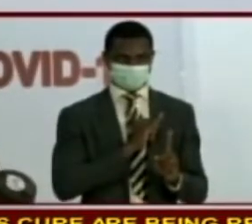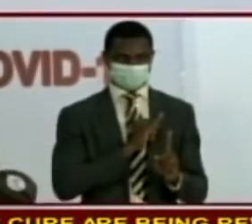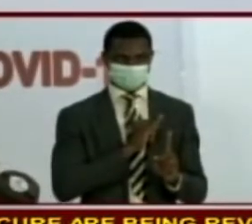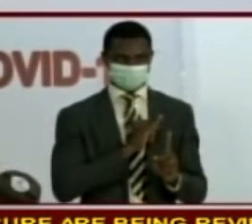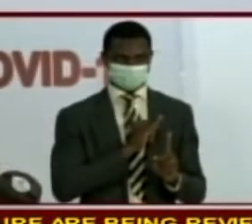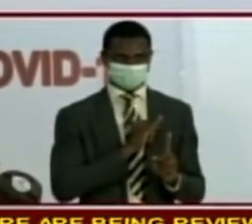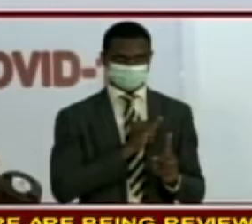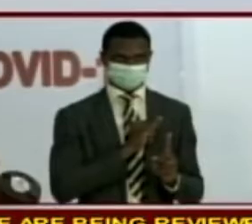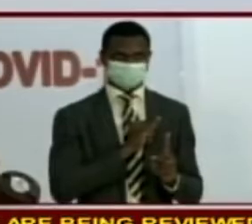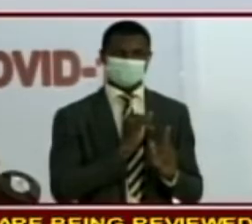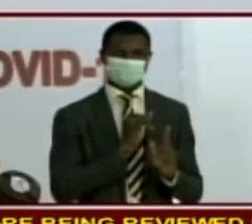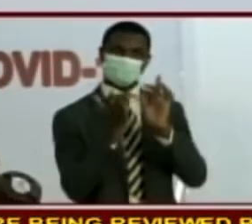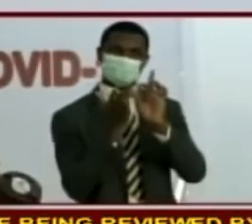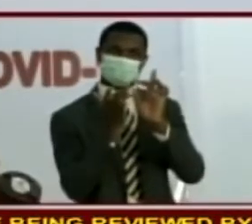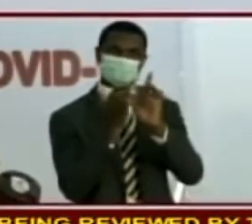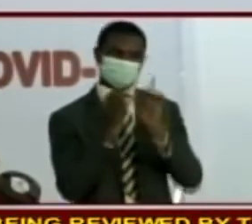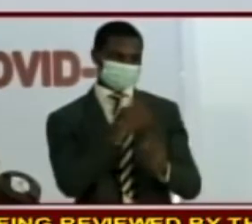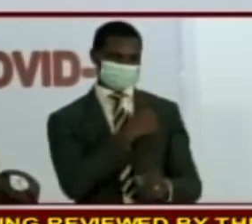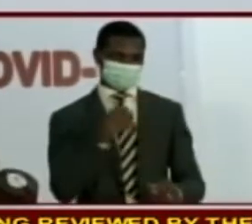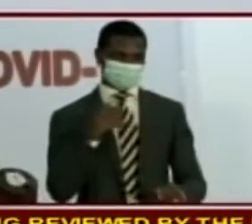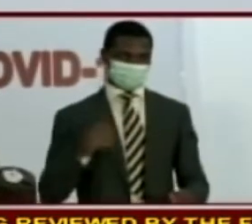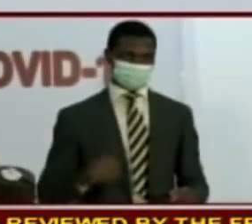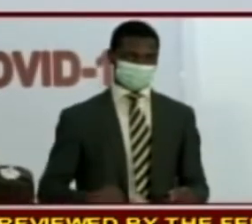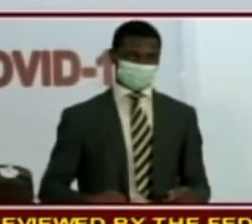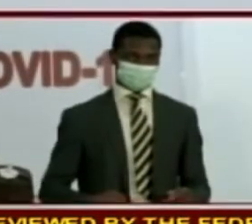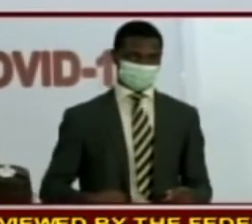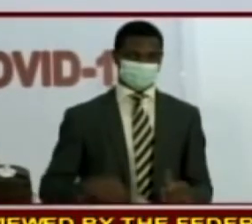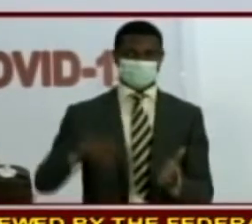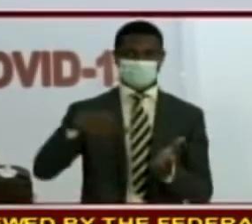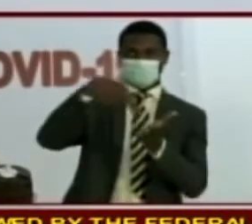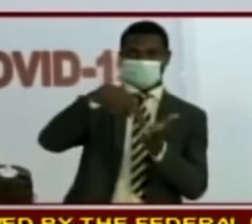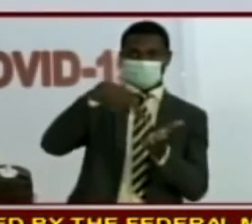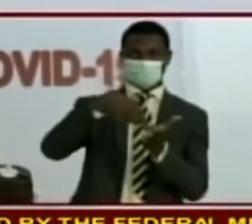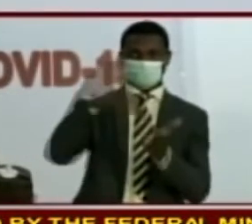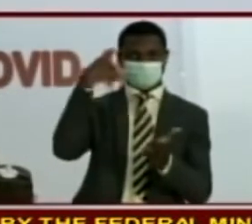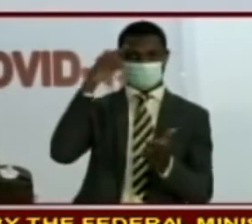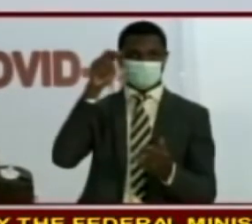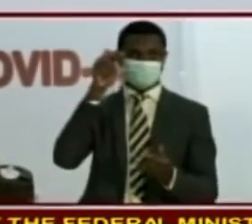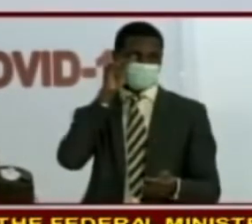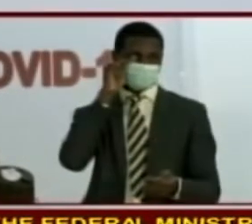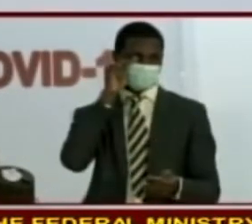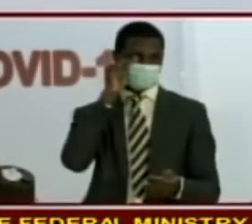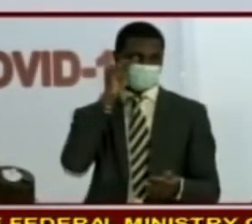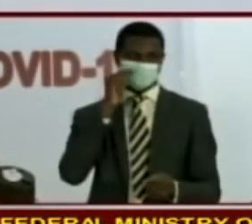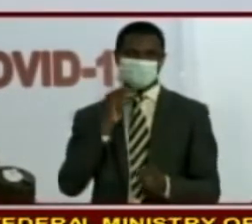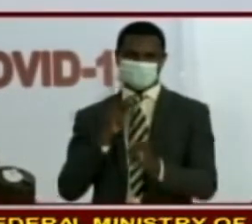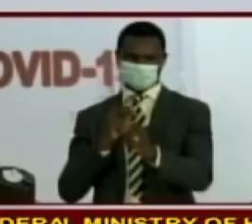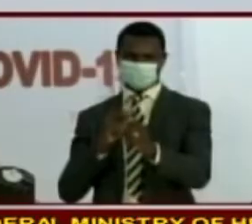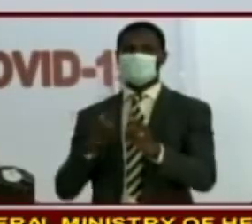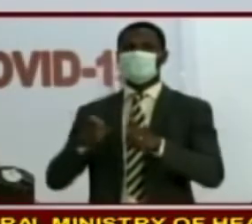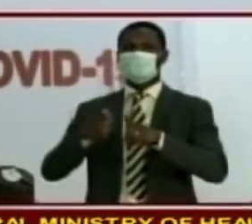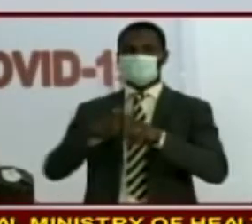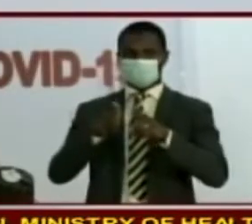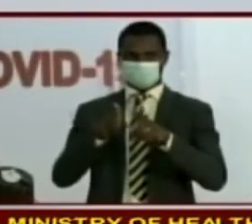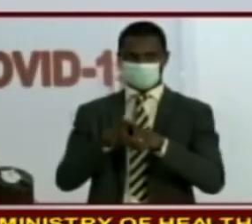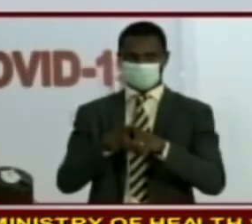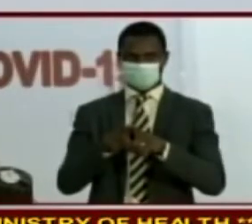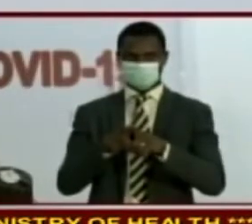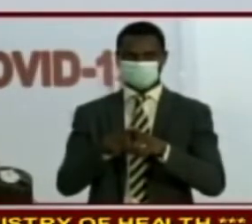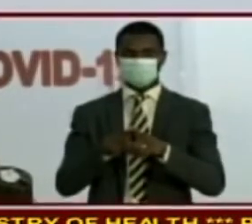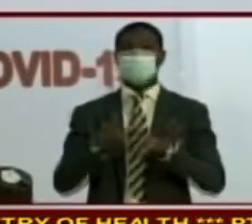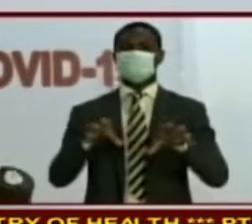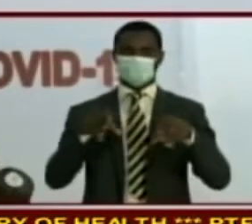summoned the Chinese ambassador, he also made this